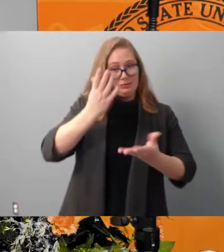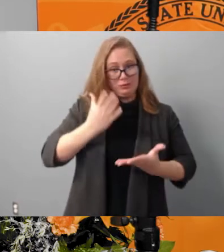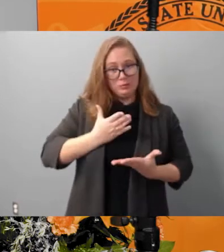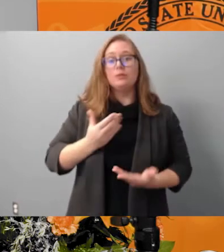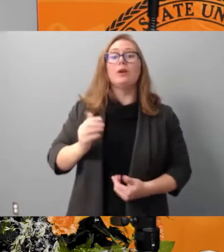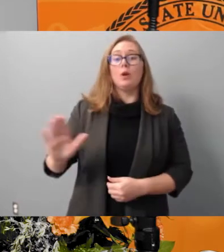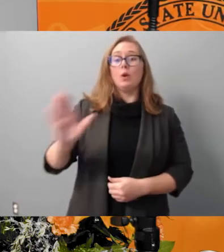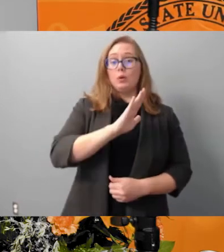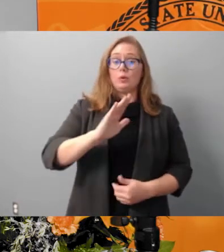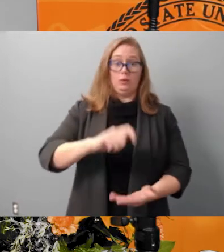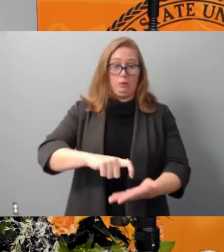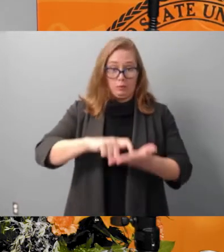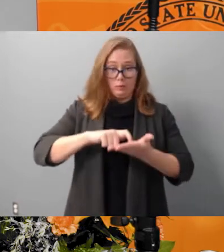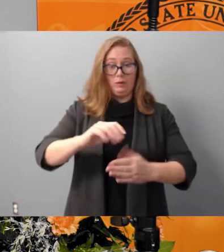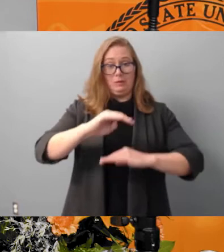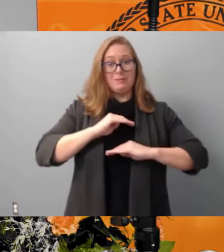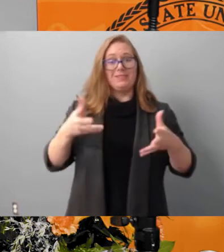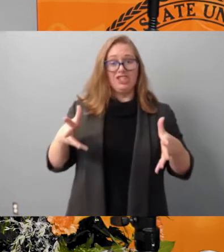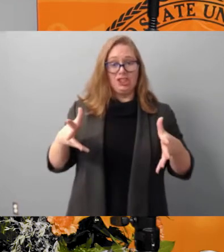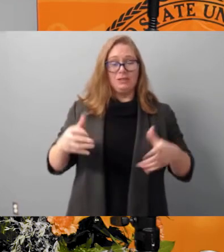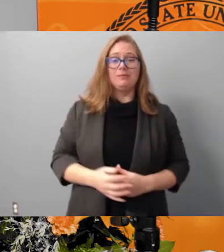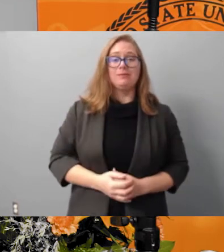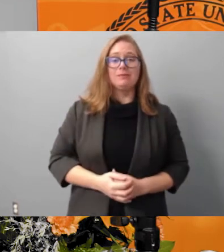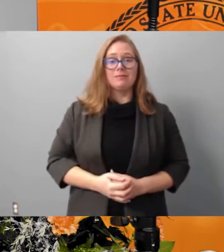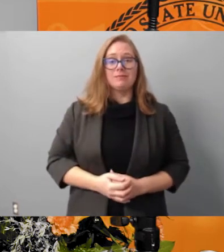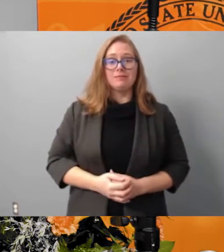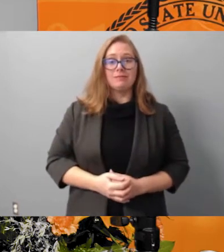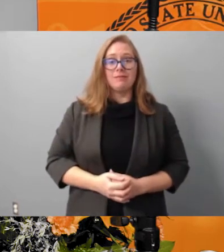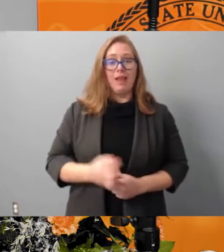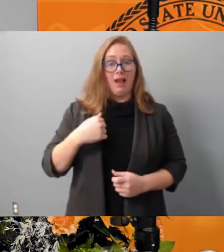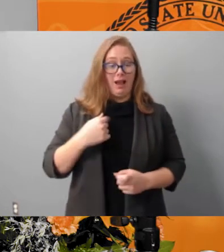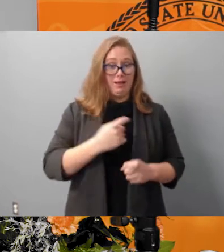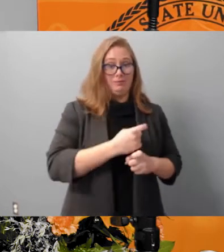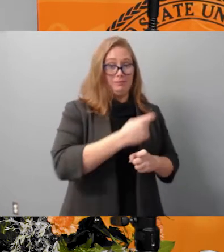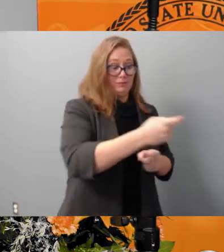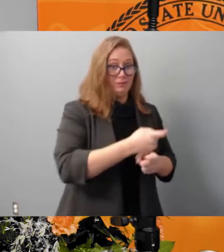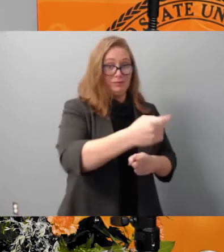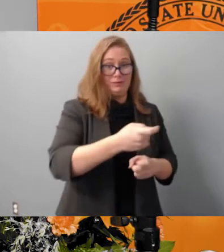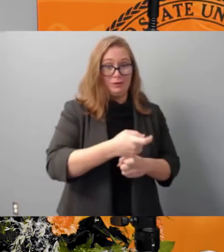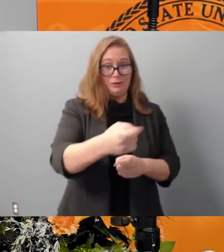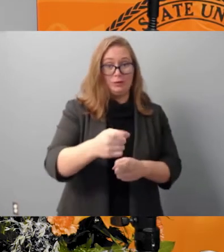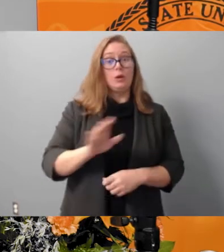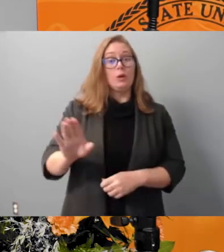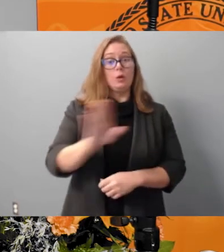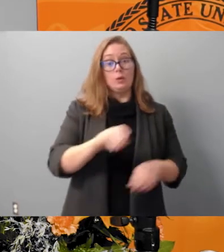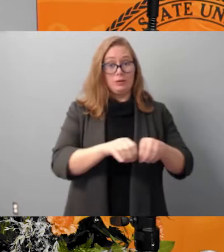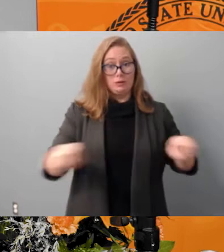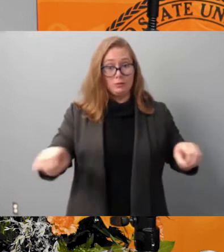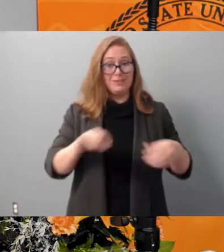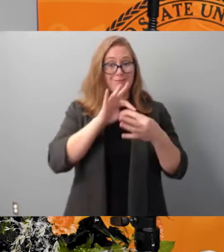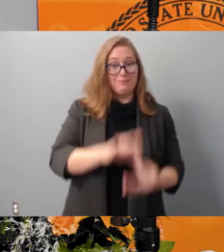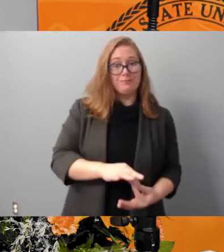and the university faculty, I hereby confer upon you, upon completion of requirements, the appropriate bachelor's